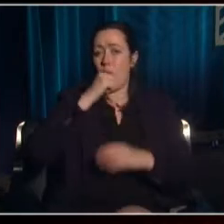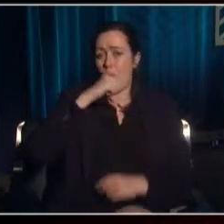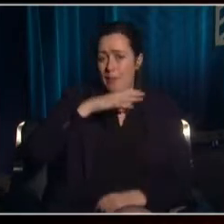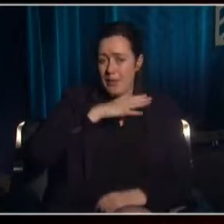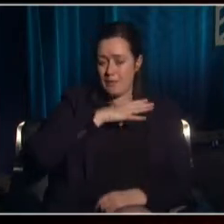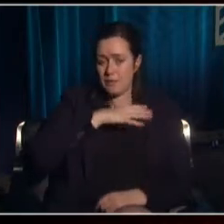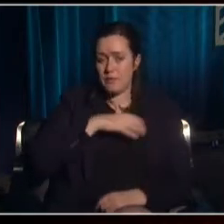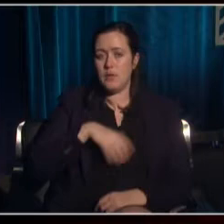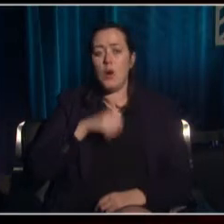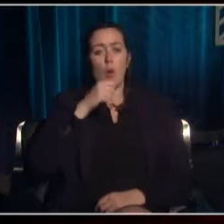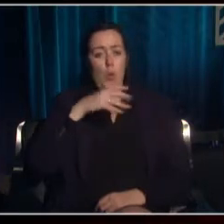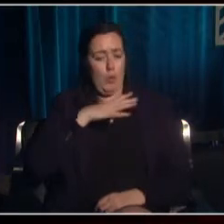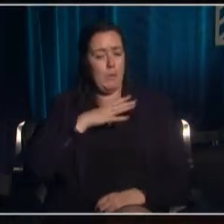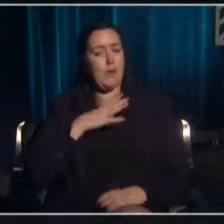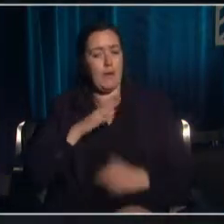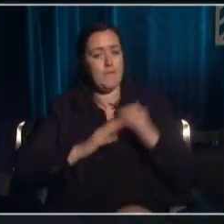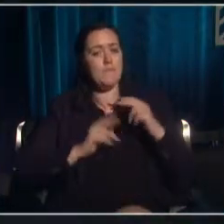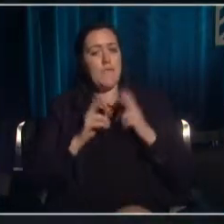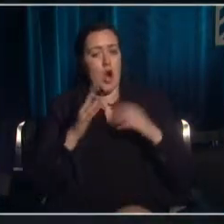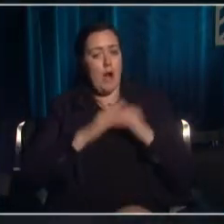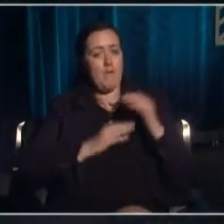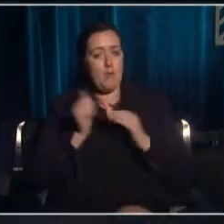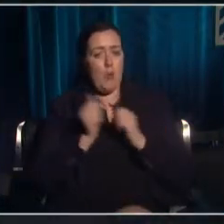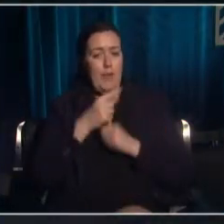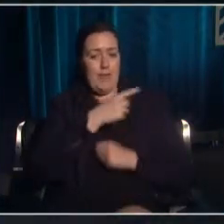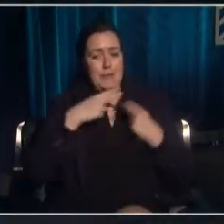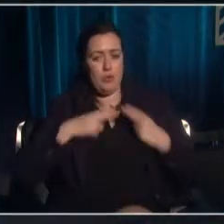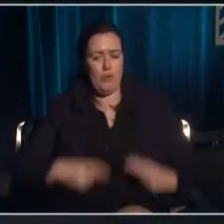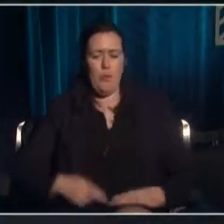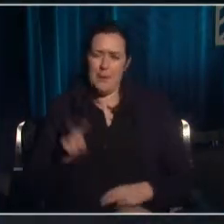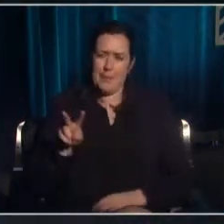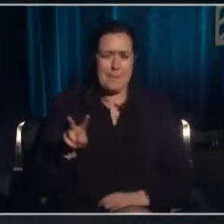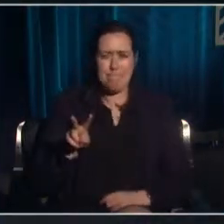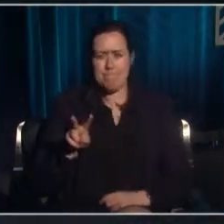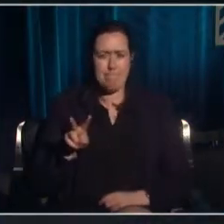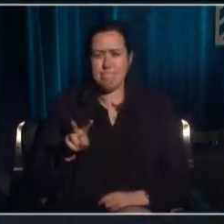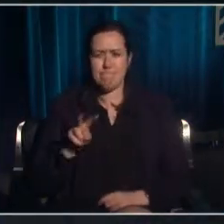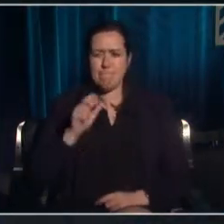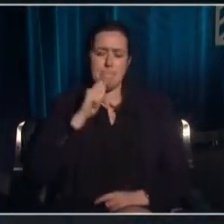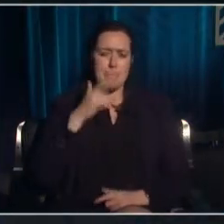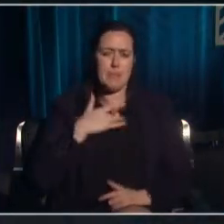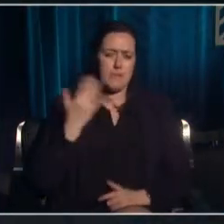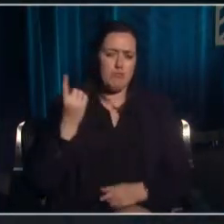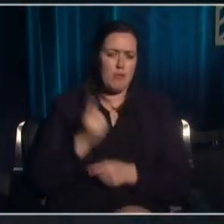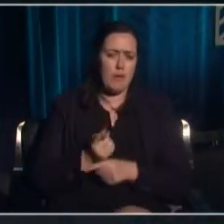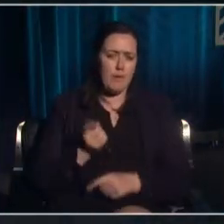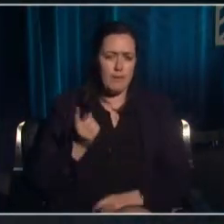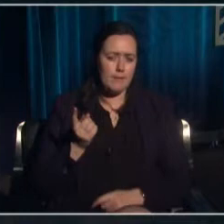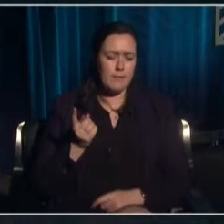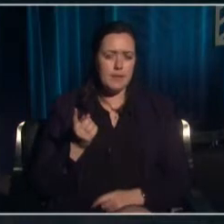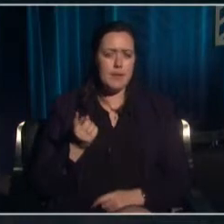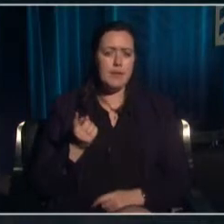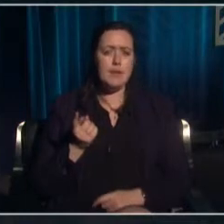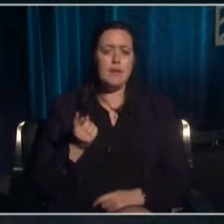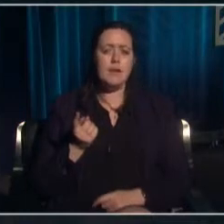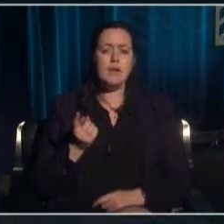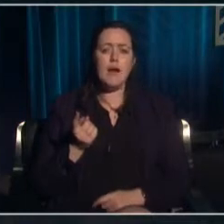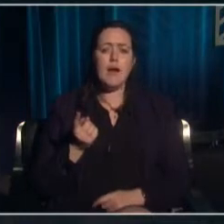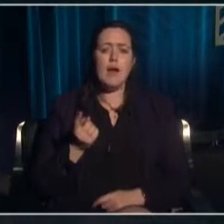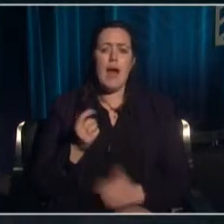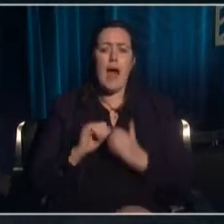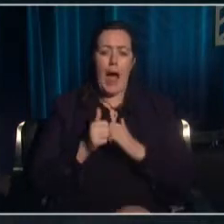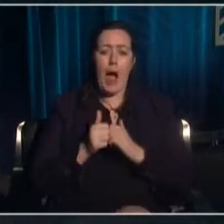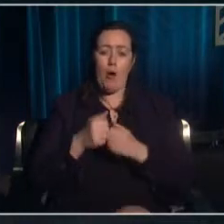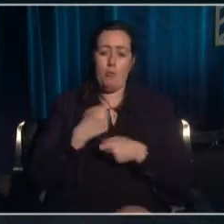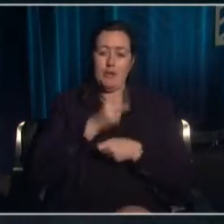feeling comfortable in this uniform, which I don't find it really what they claim. Because to me, the way to keep women